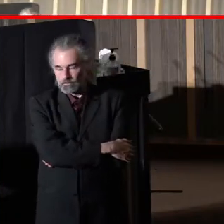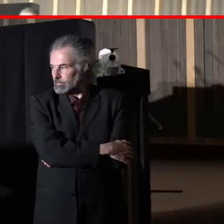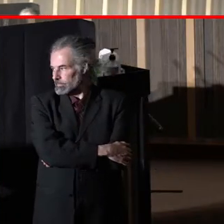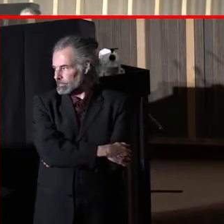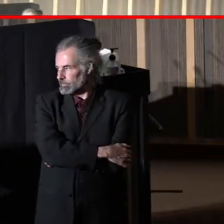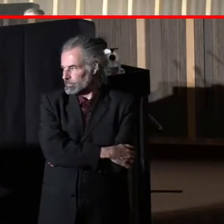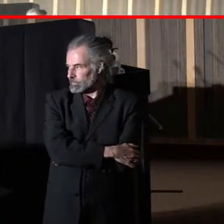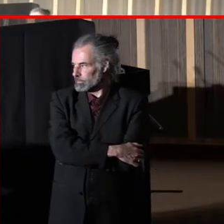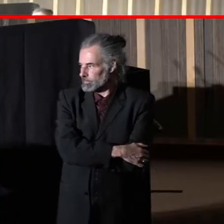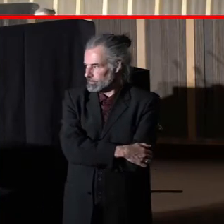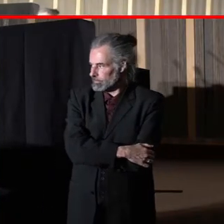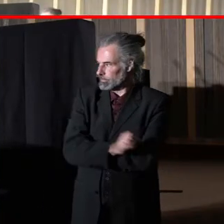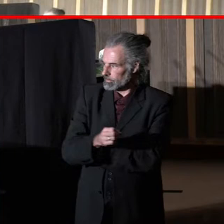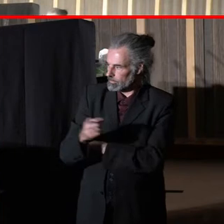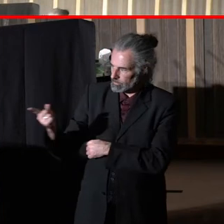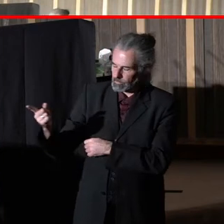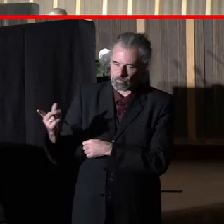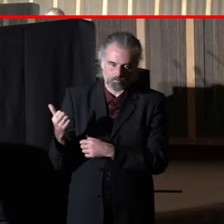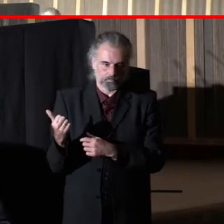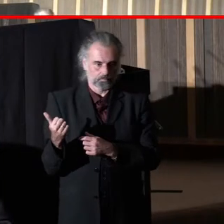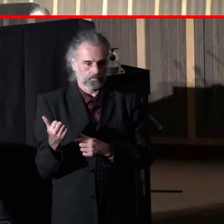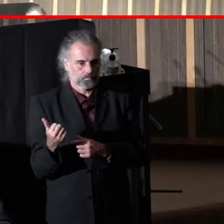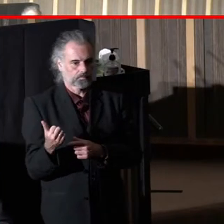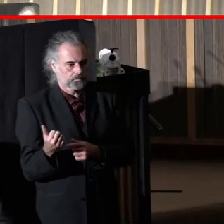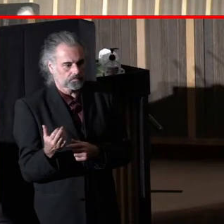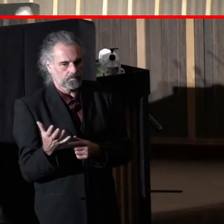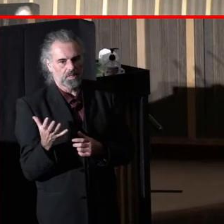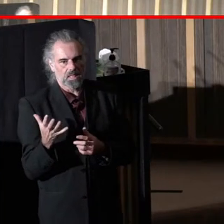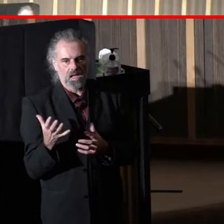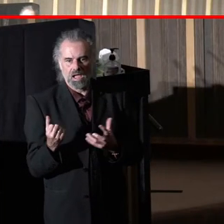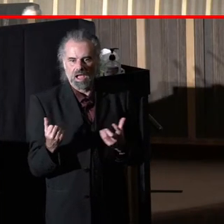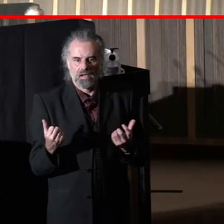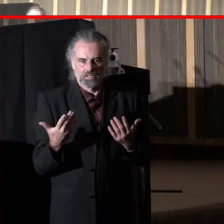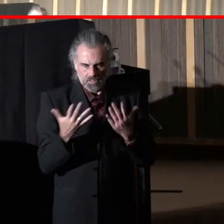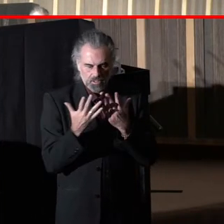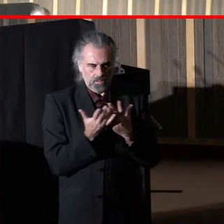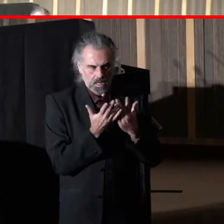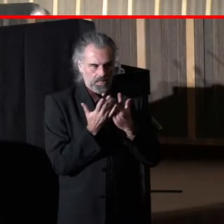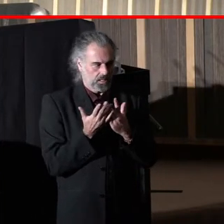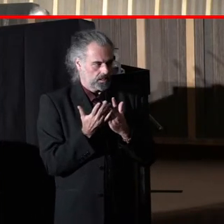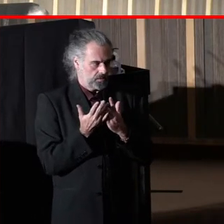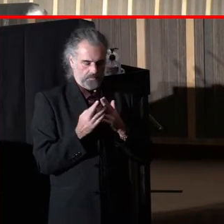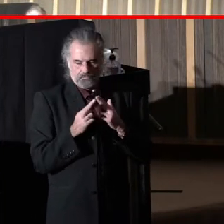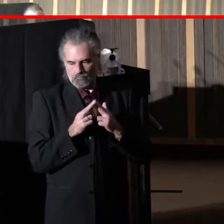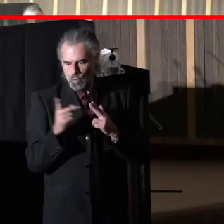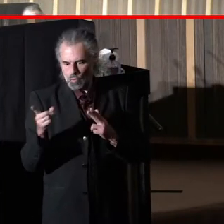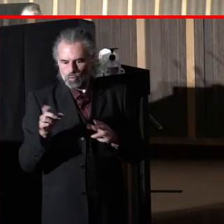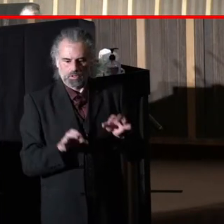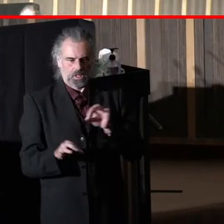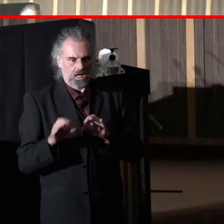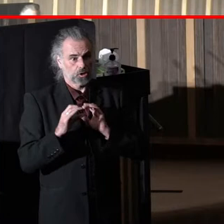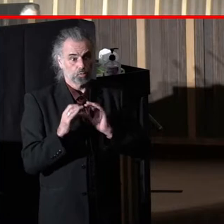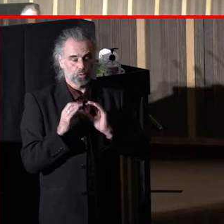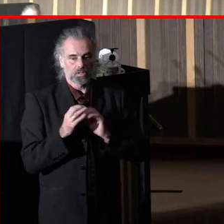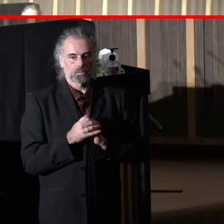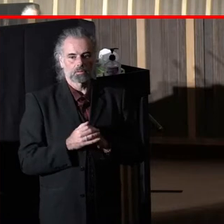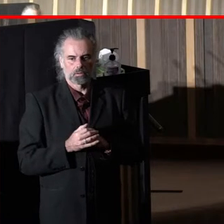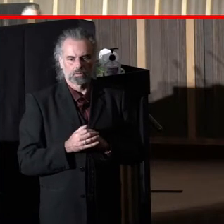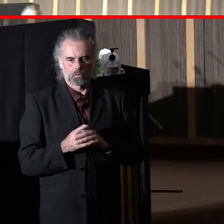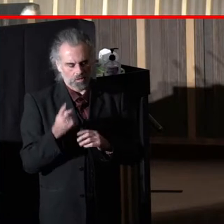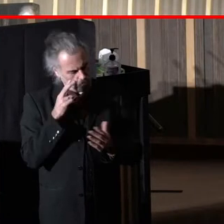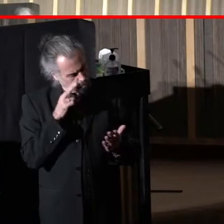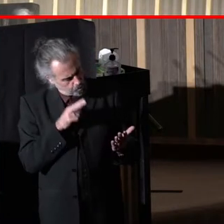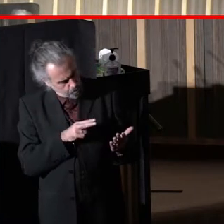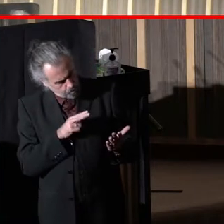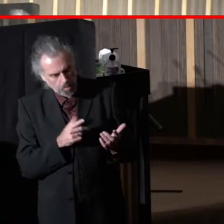I'll just answer that, Ali. Yes, there's a literature of science communication. There's a study of science communication, and they look